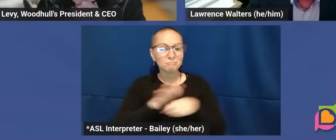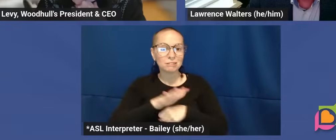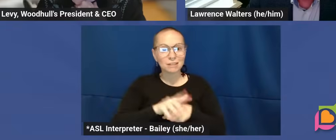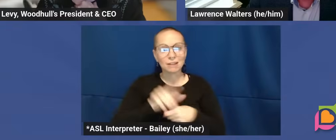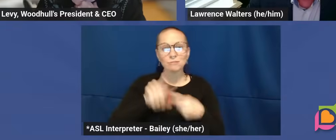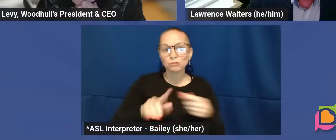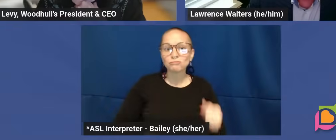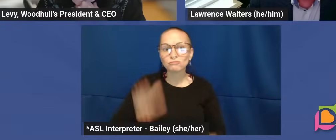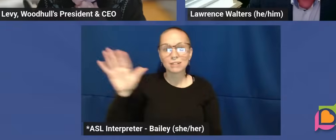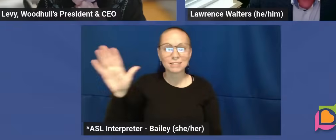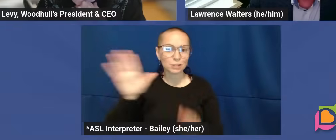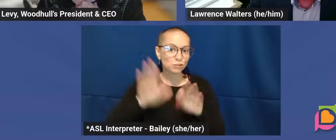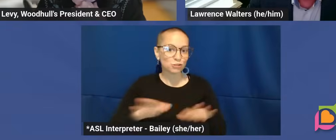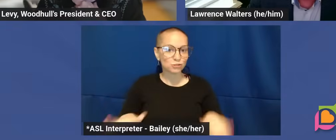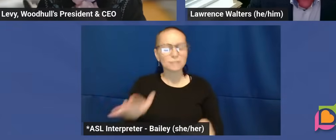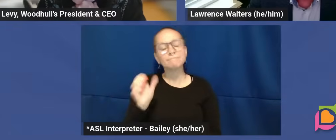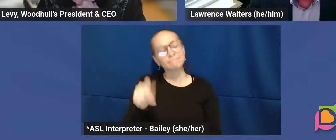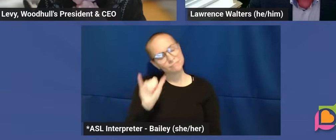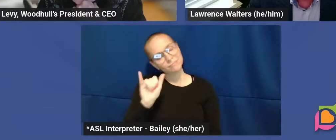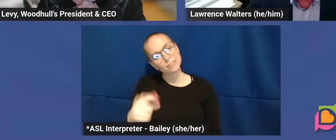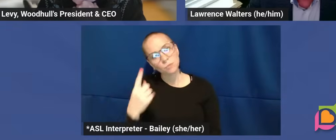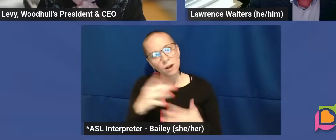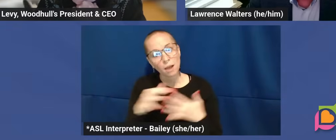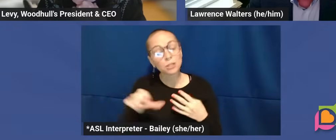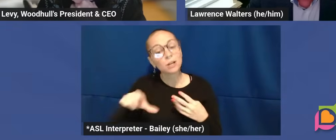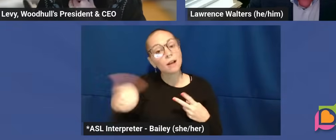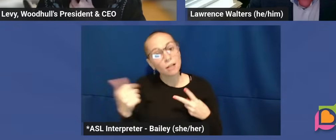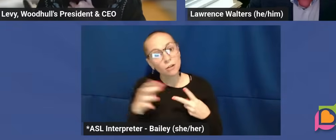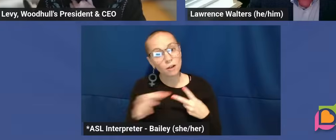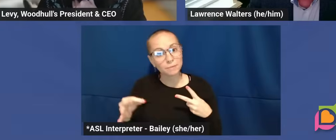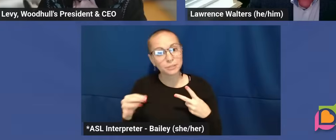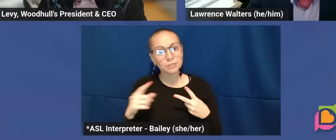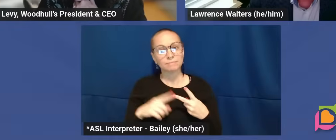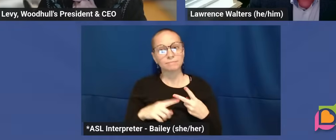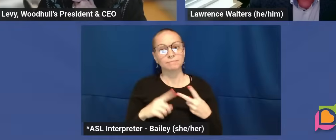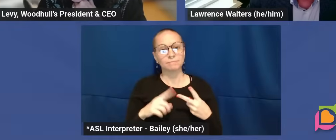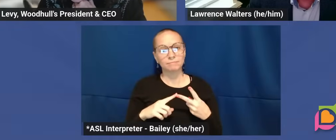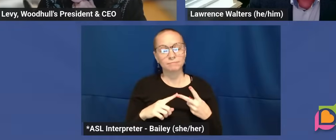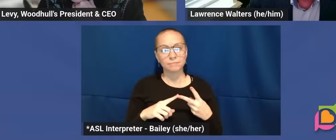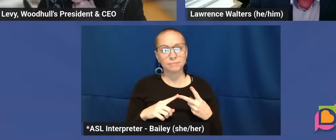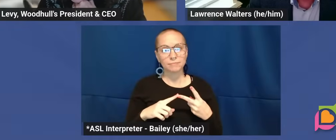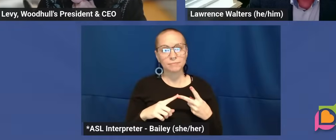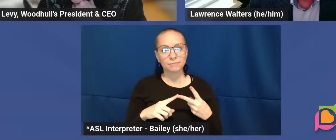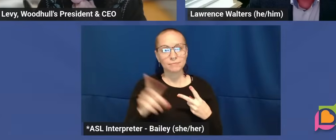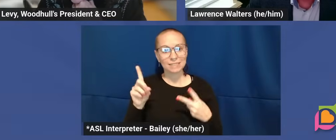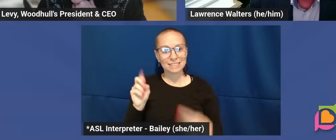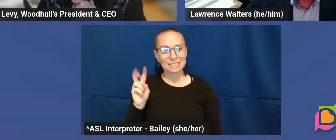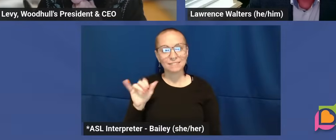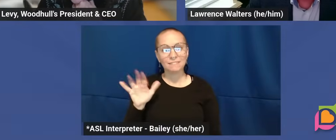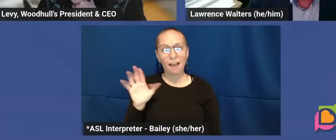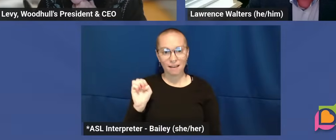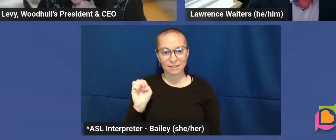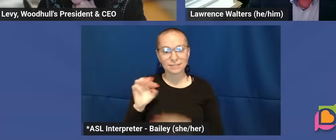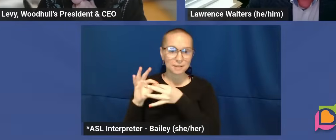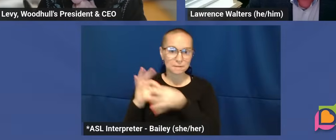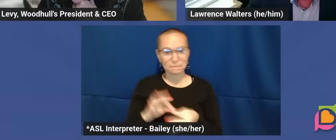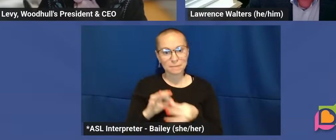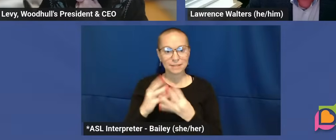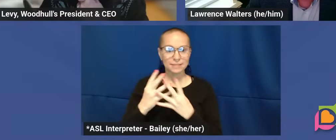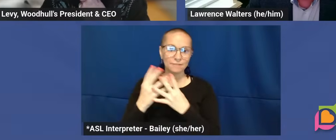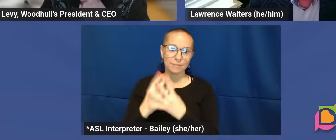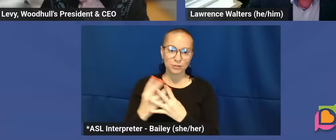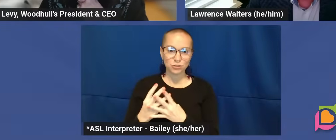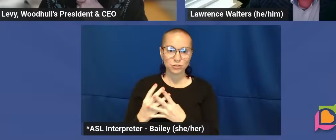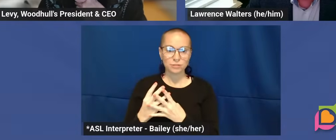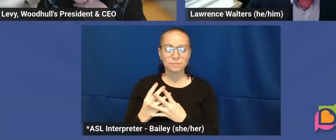child. But yes, that is an option. There's a second option, and that's device-based filters, right? And